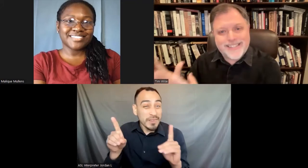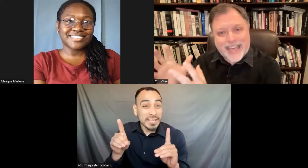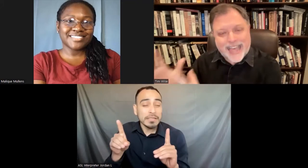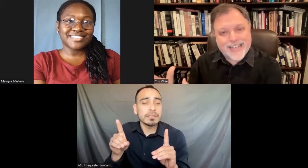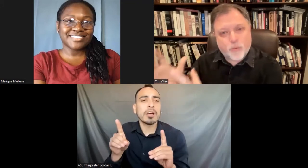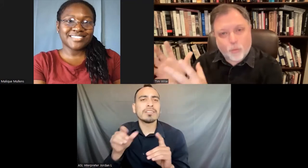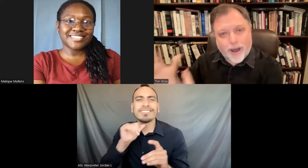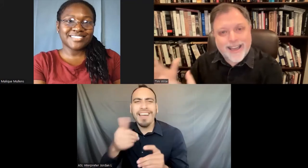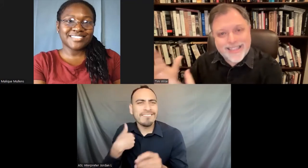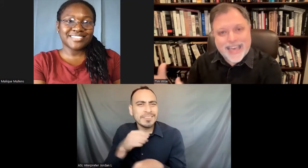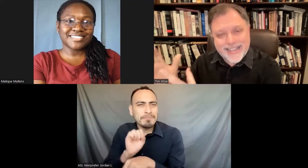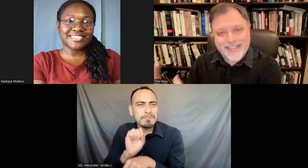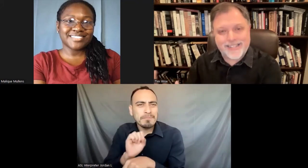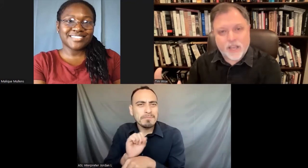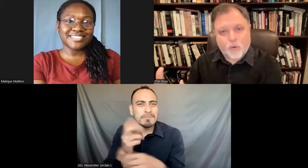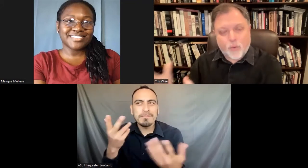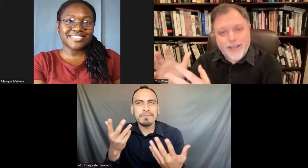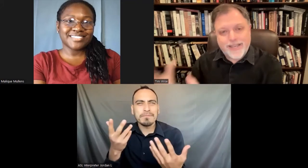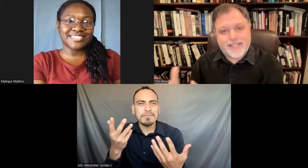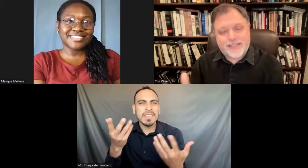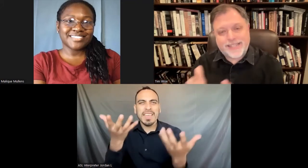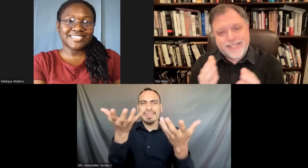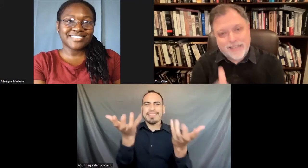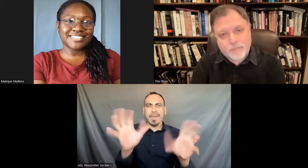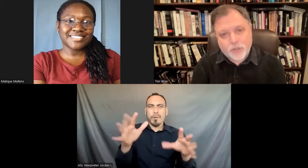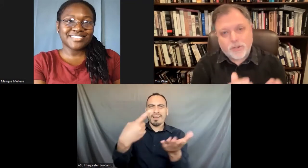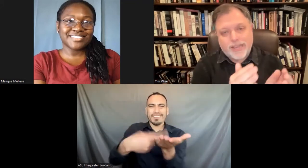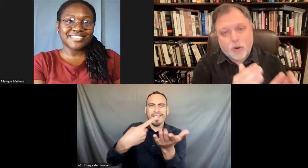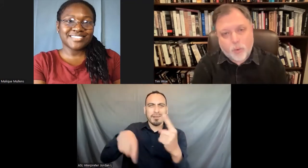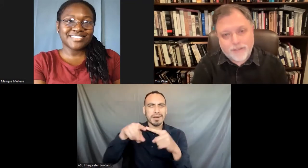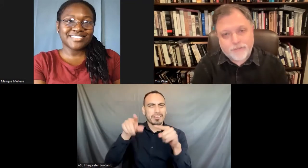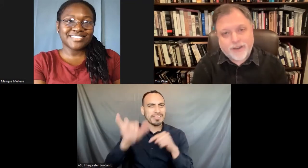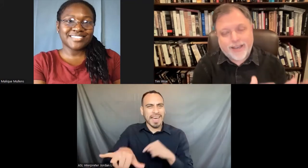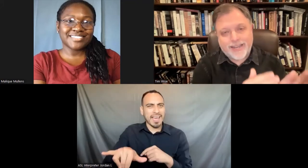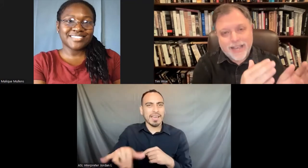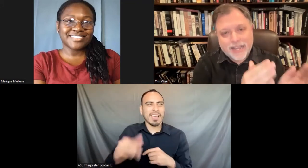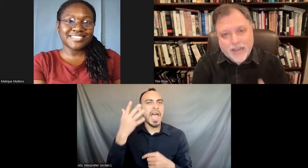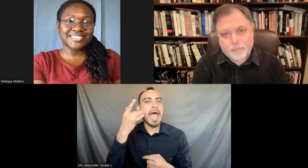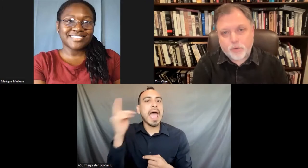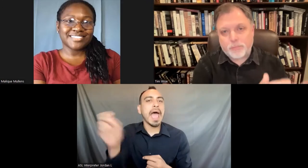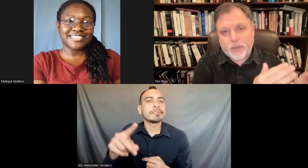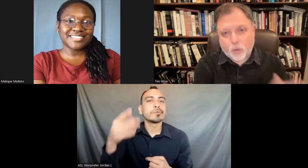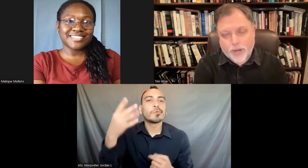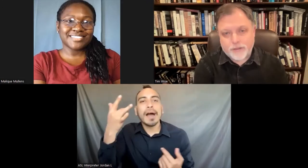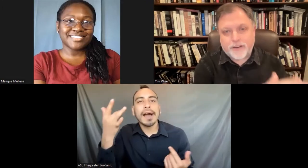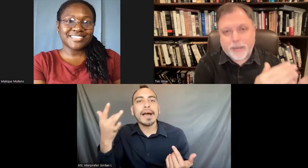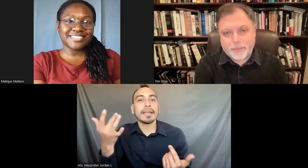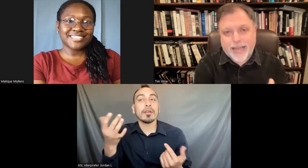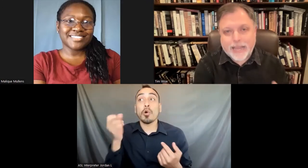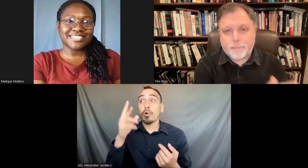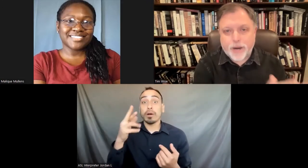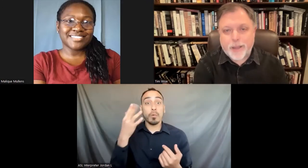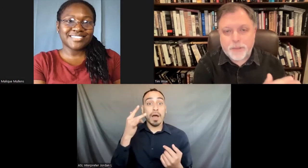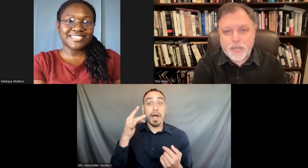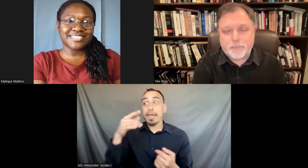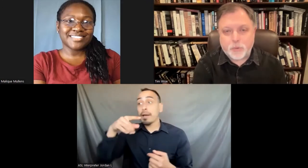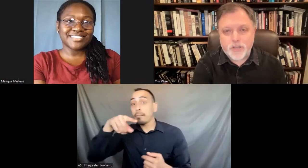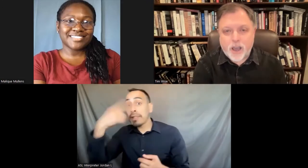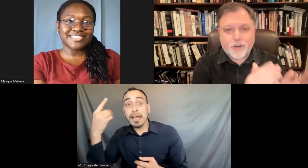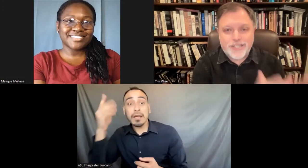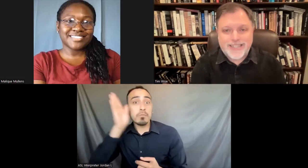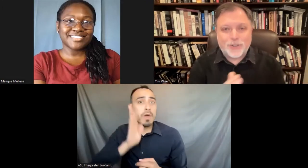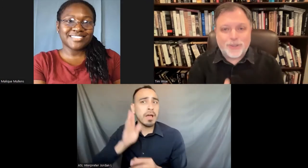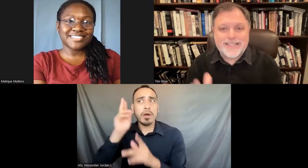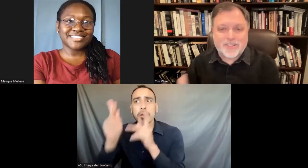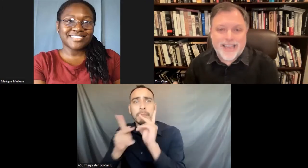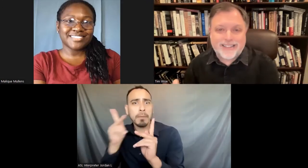want us to ask why that is. Why is it that similarly qualified, comparably qualified Black and Brown peoples